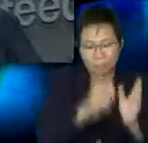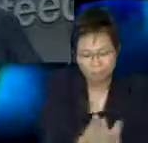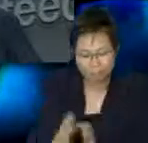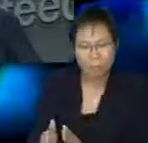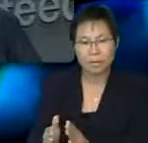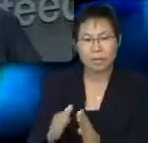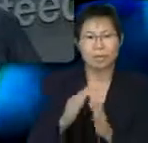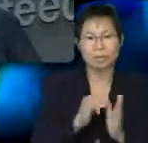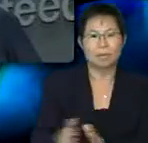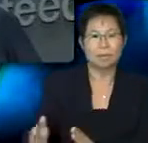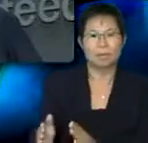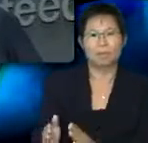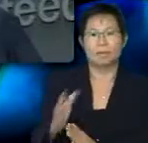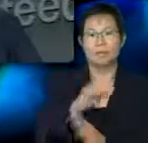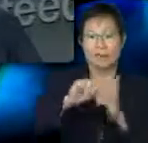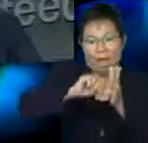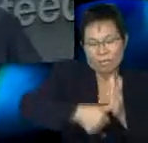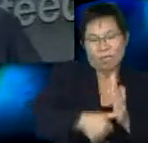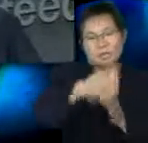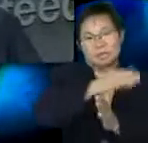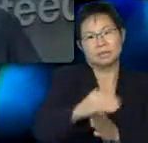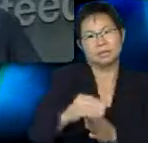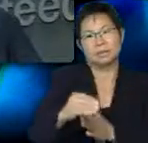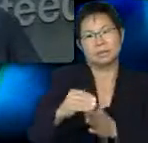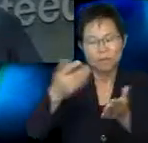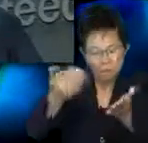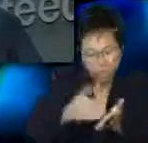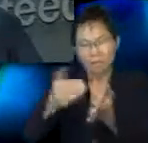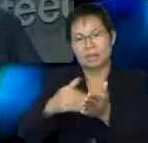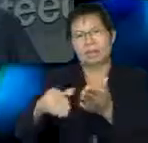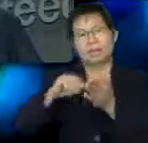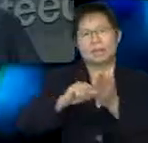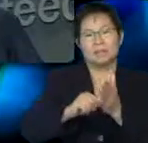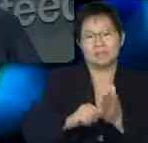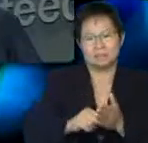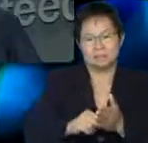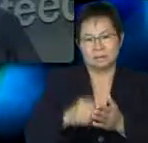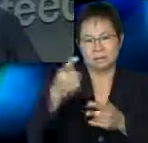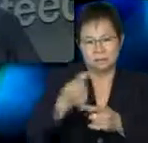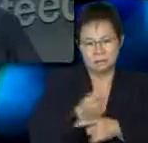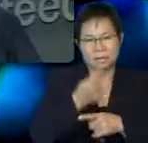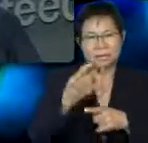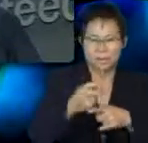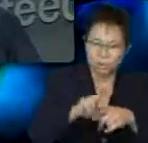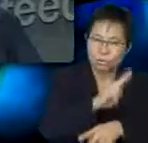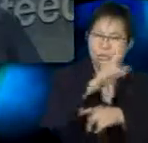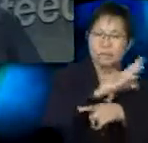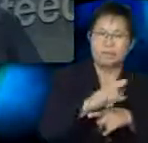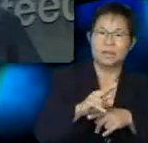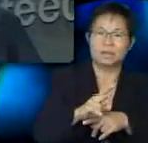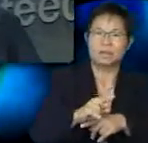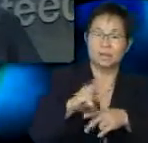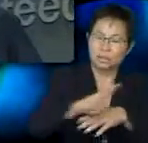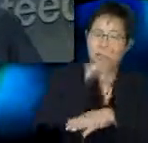of reiteration, emphasis, repetition, reinforcement, and application. To